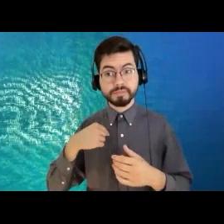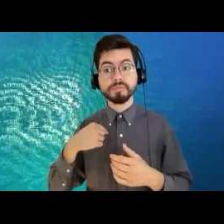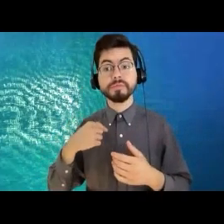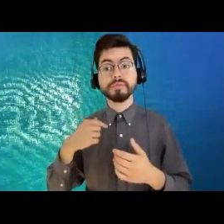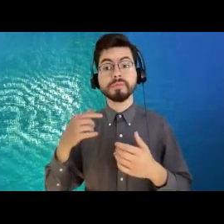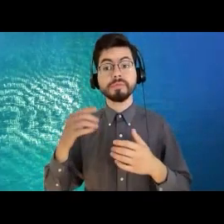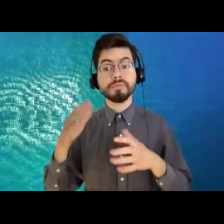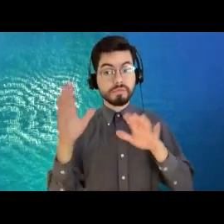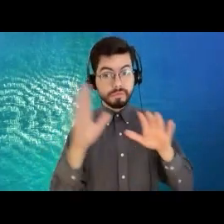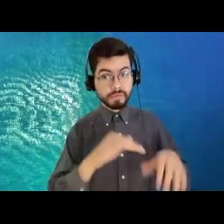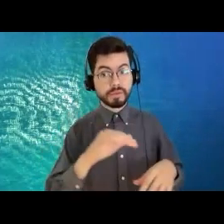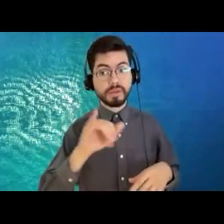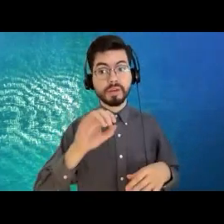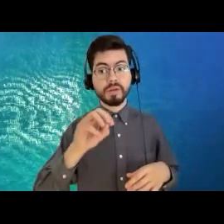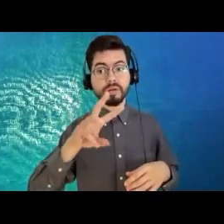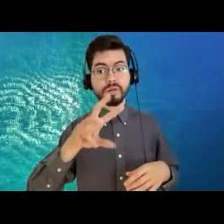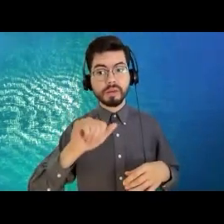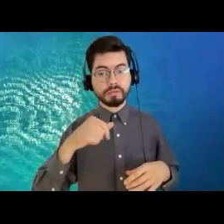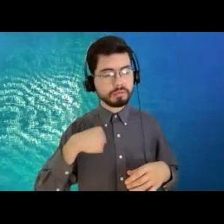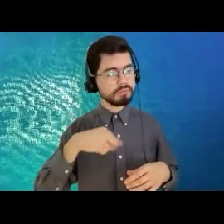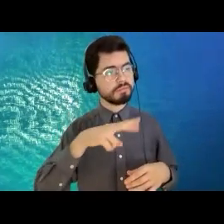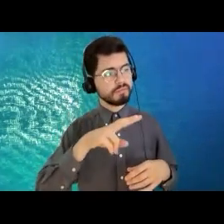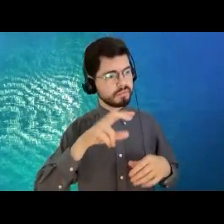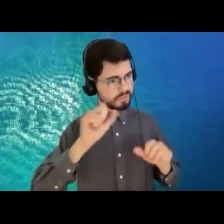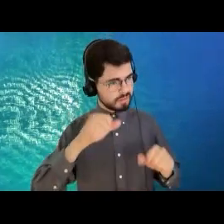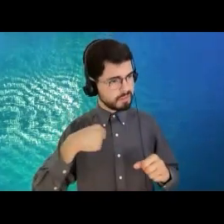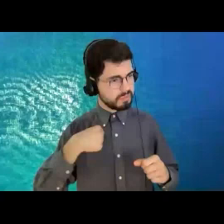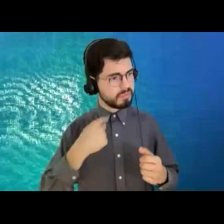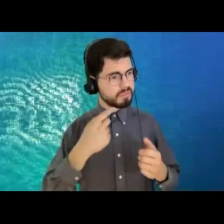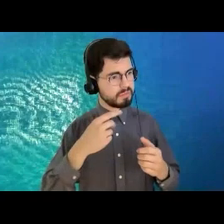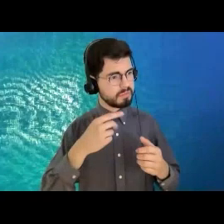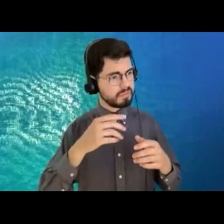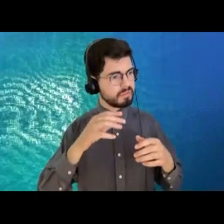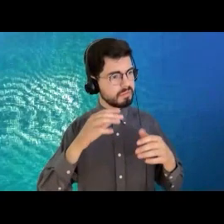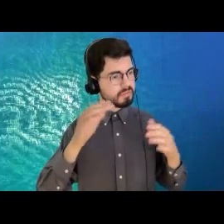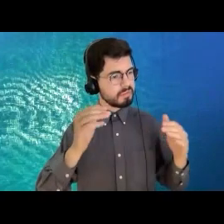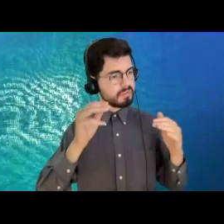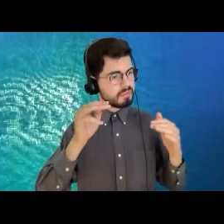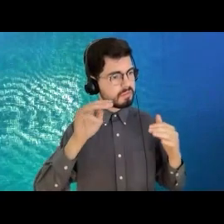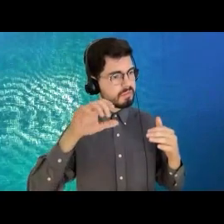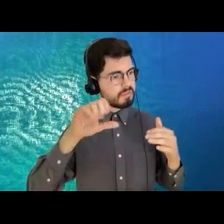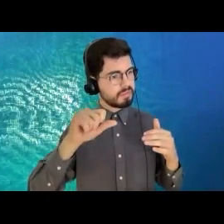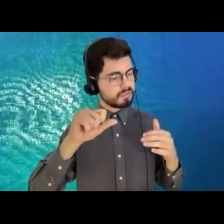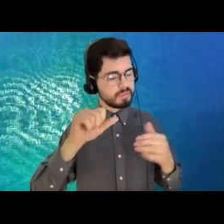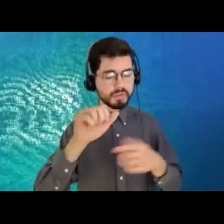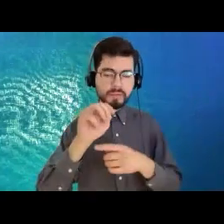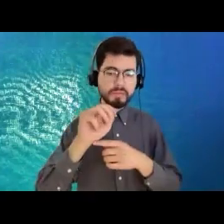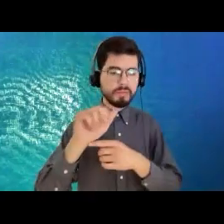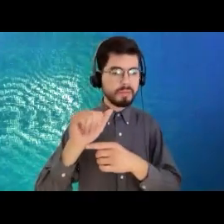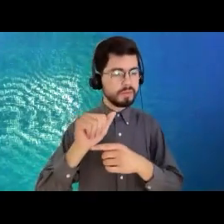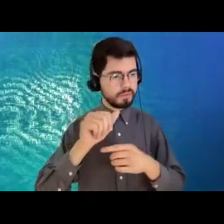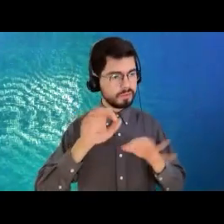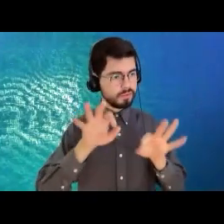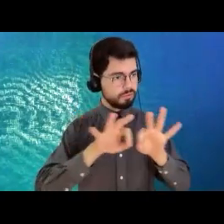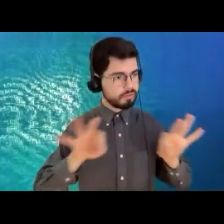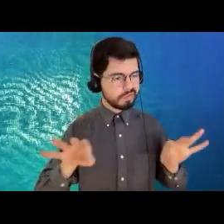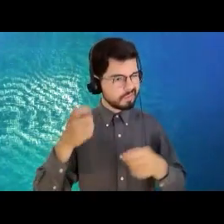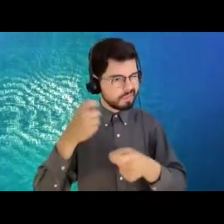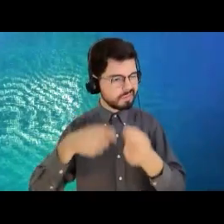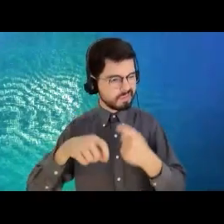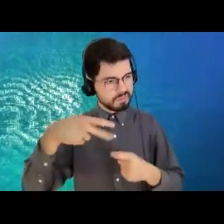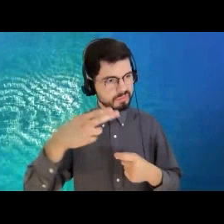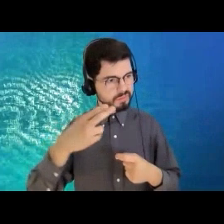to just get a master's degree and not a PhD and go be a park ranger? And So that's what I did. And I knew that I